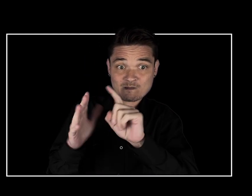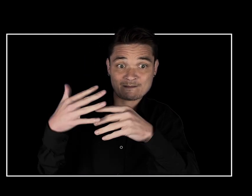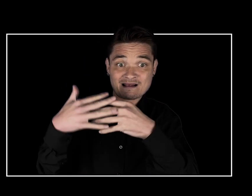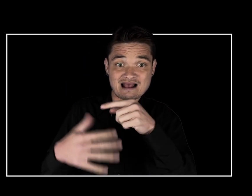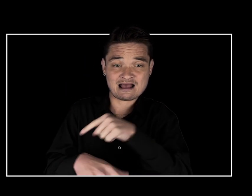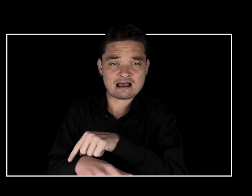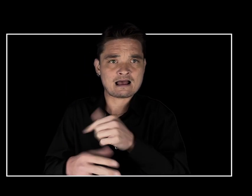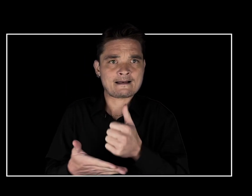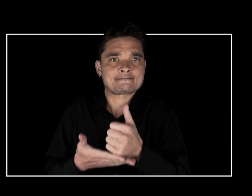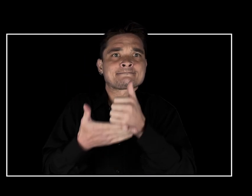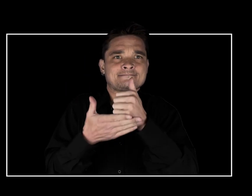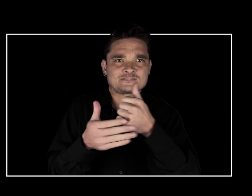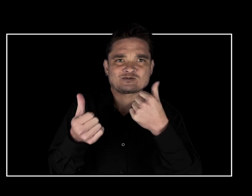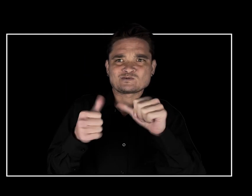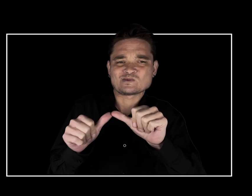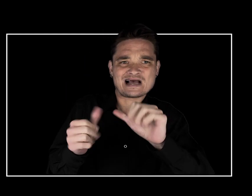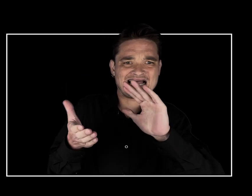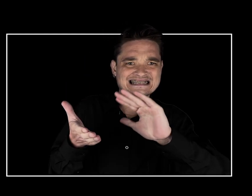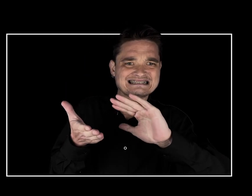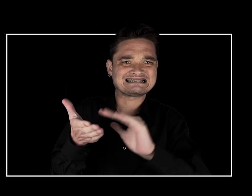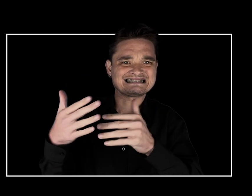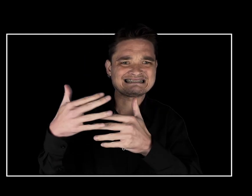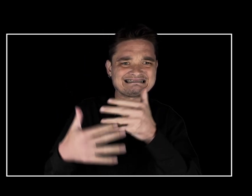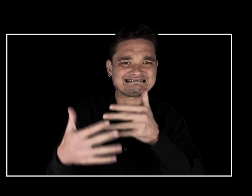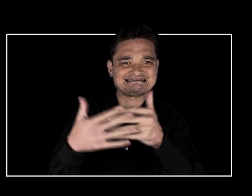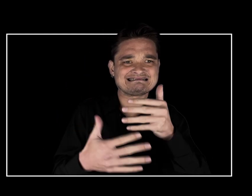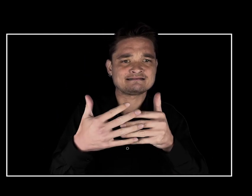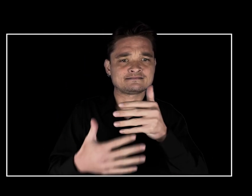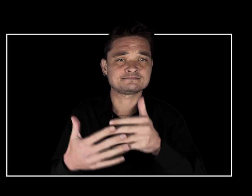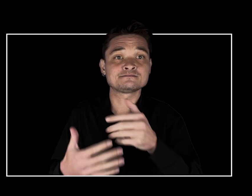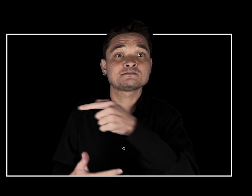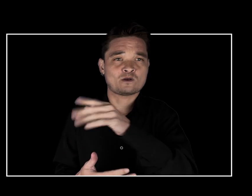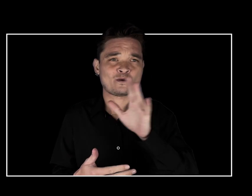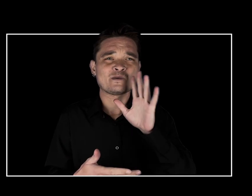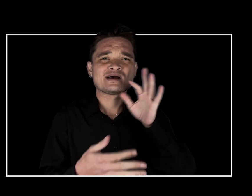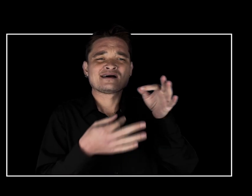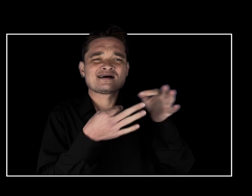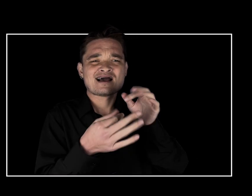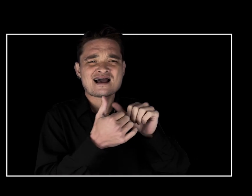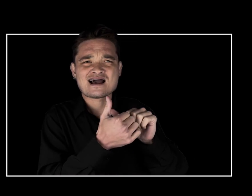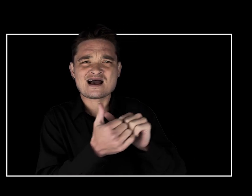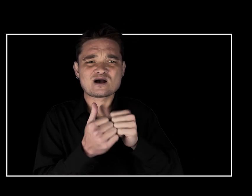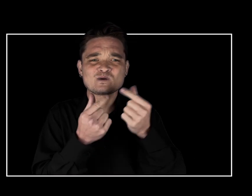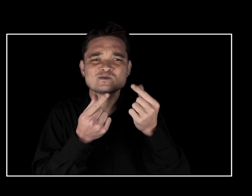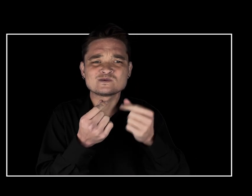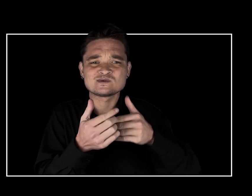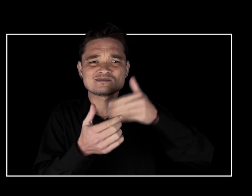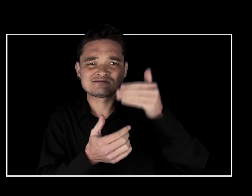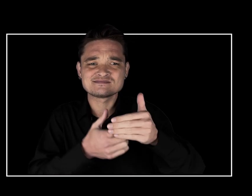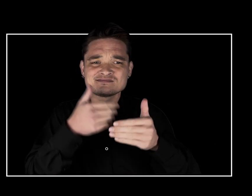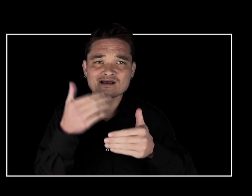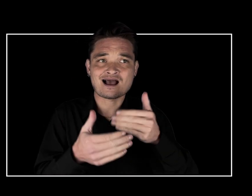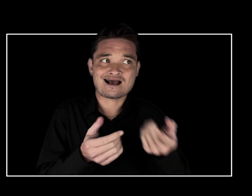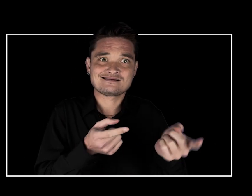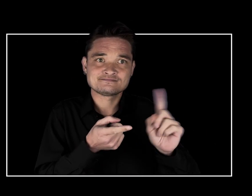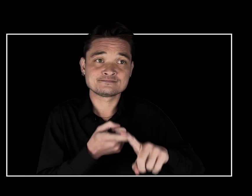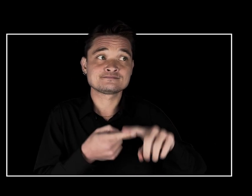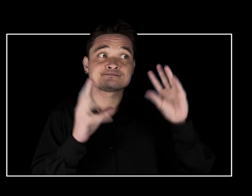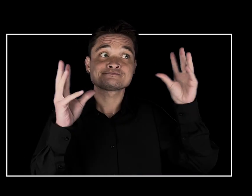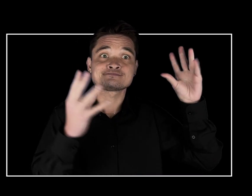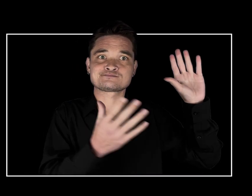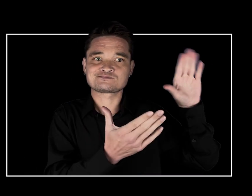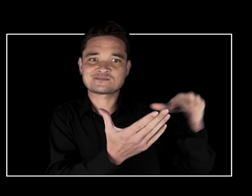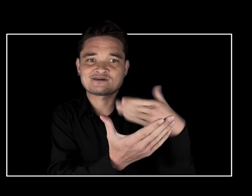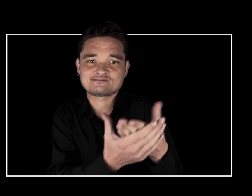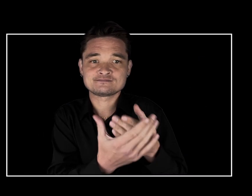immediate responder, you will maintain the steps you are using to control bleeding until first responders arrive. When